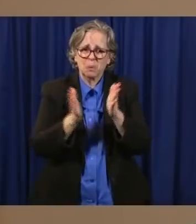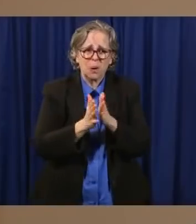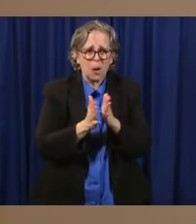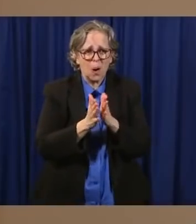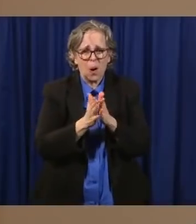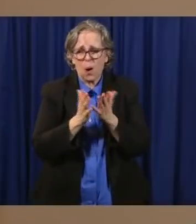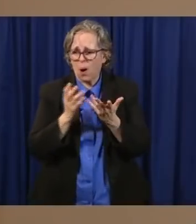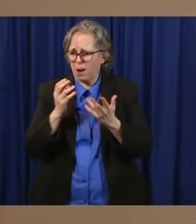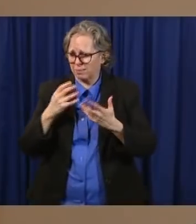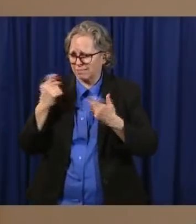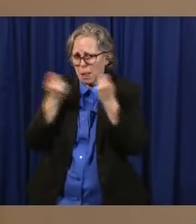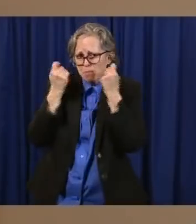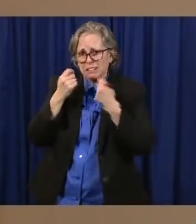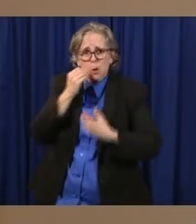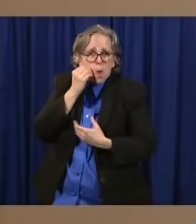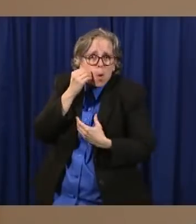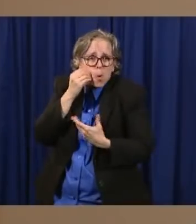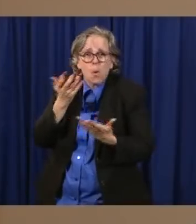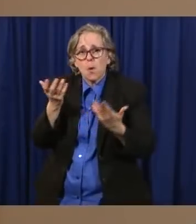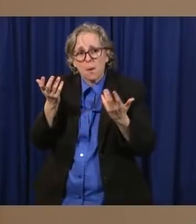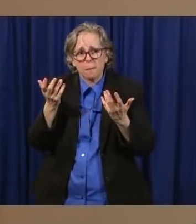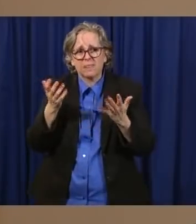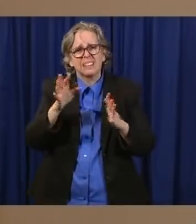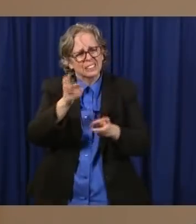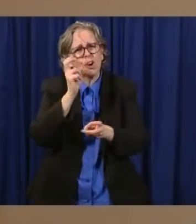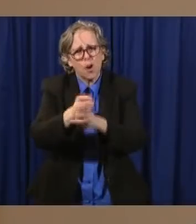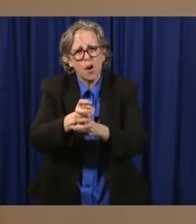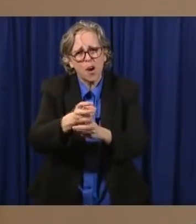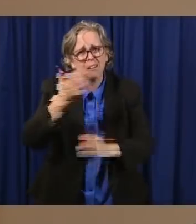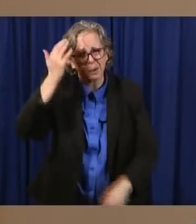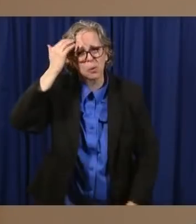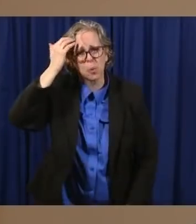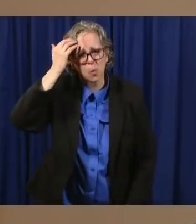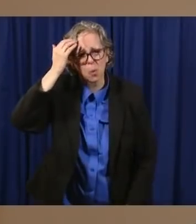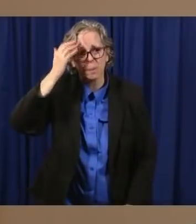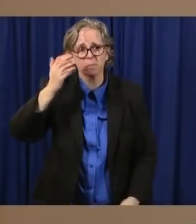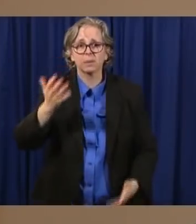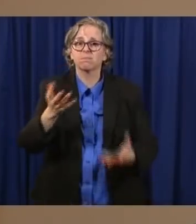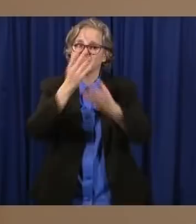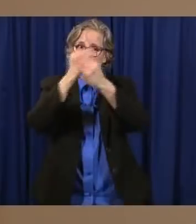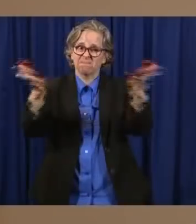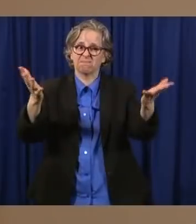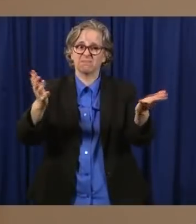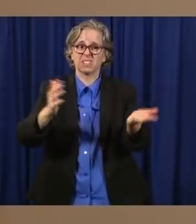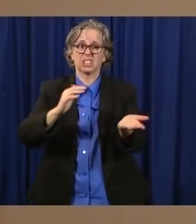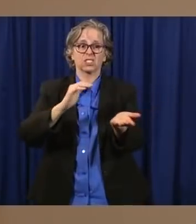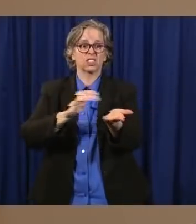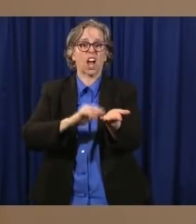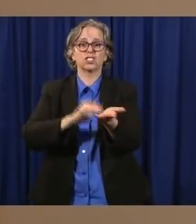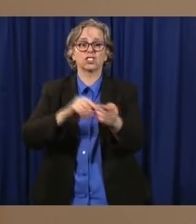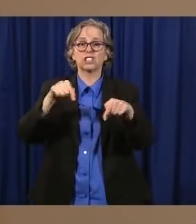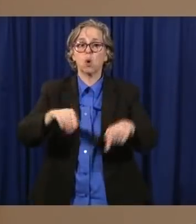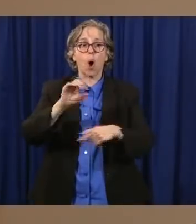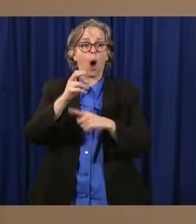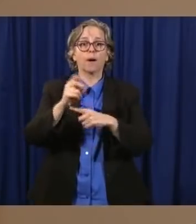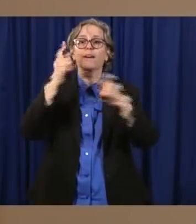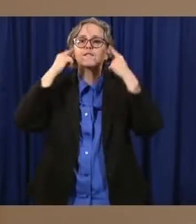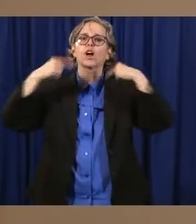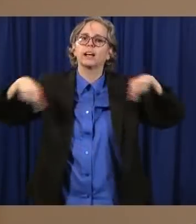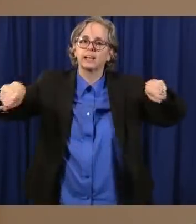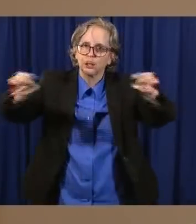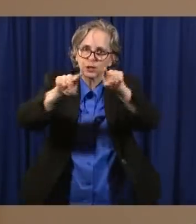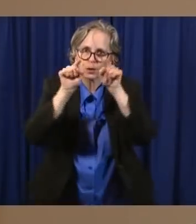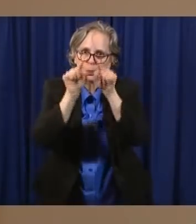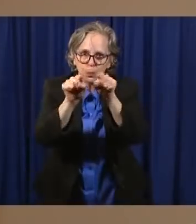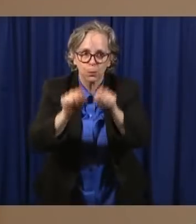it's a difficult time, but the Doctors of Ohio are here for you. The Ohio State Medical Association is a